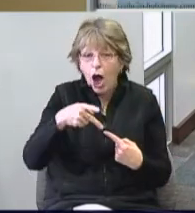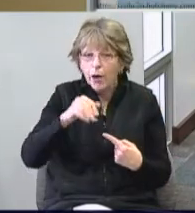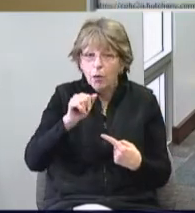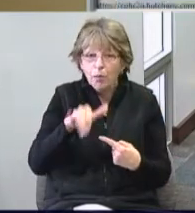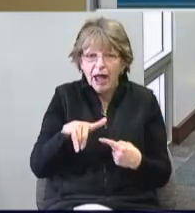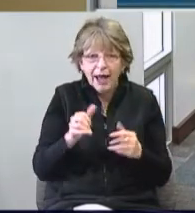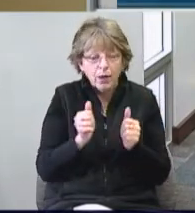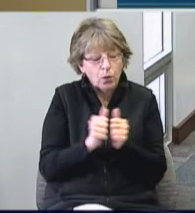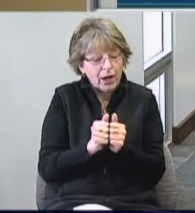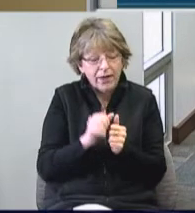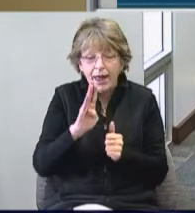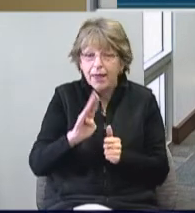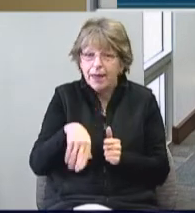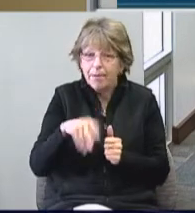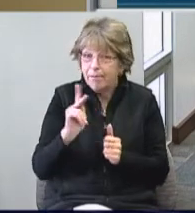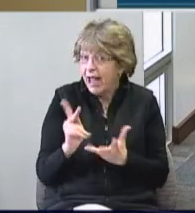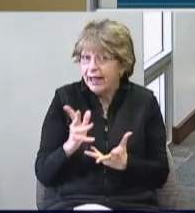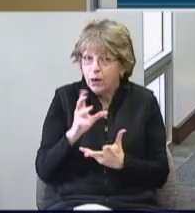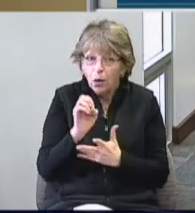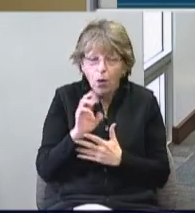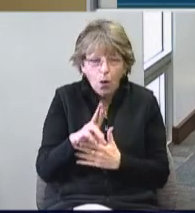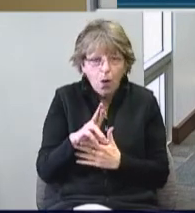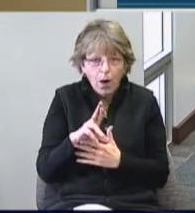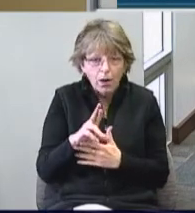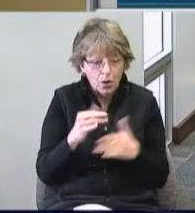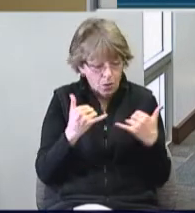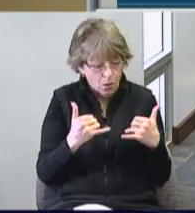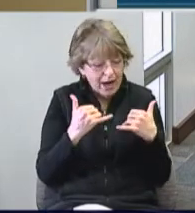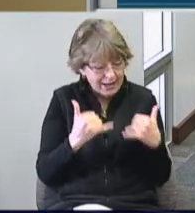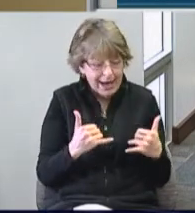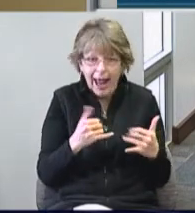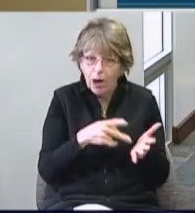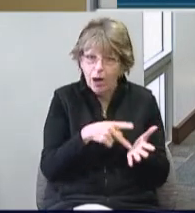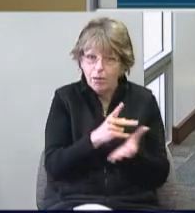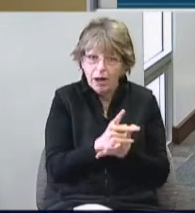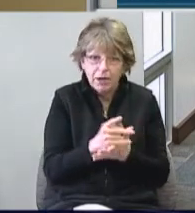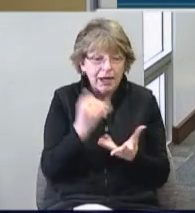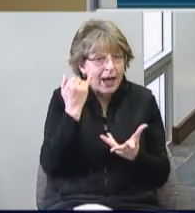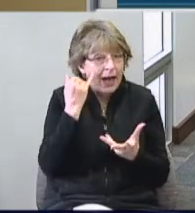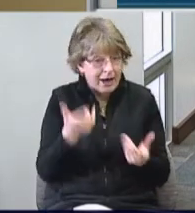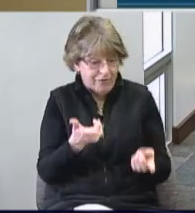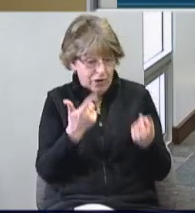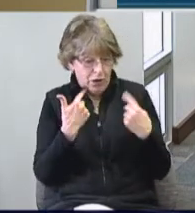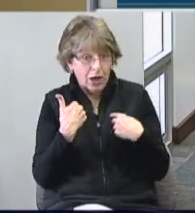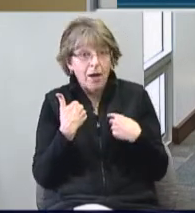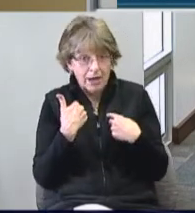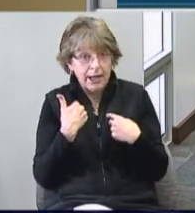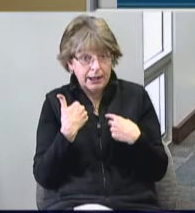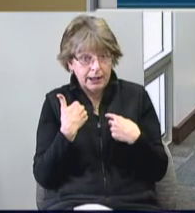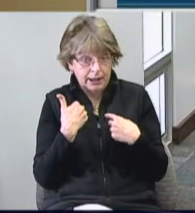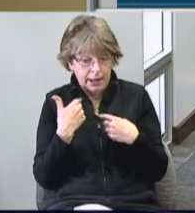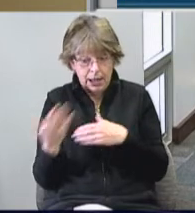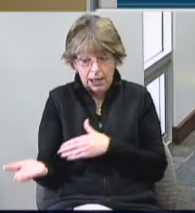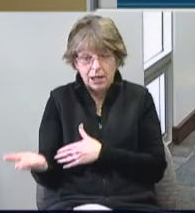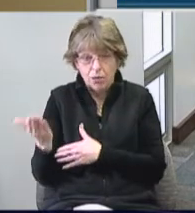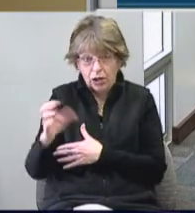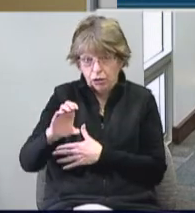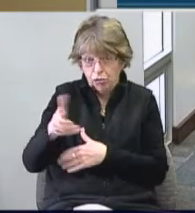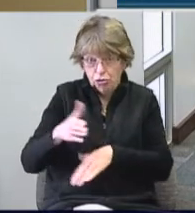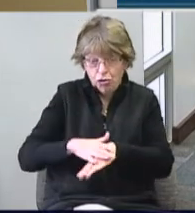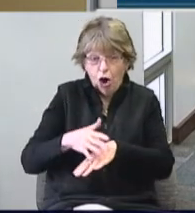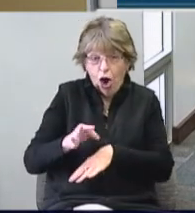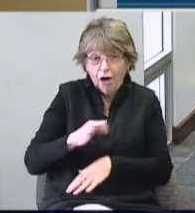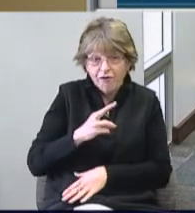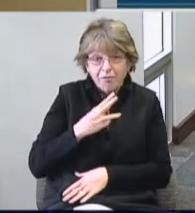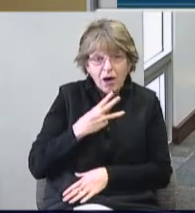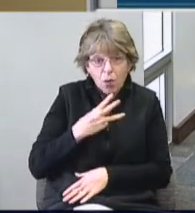an immediate payment. If they're coming to shut off my water in the morning and I'm in my pajamas at 2, now I can go in